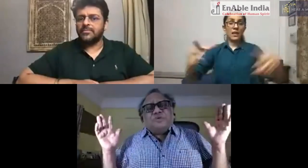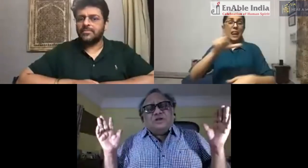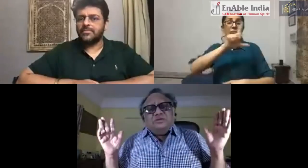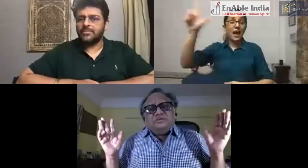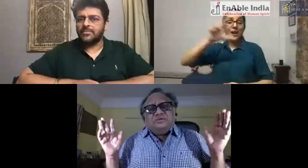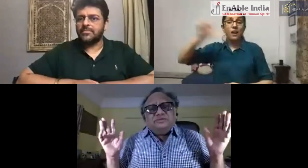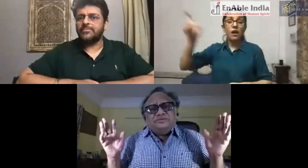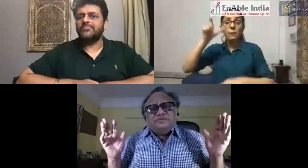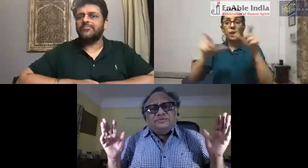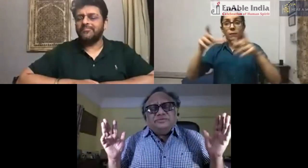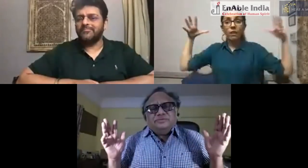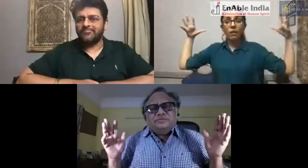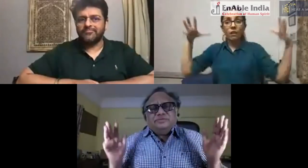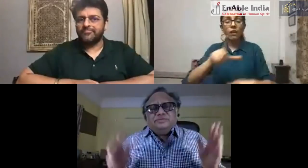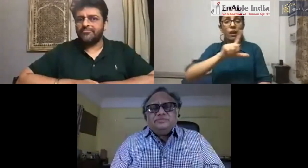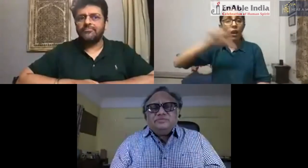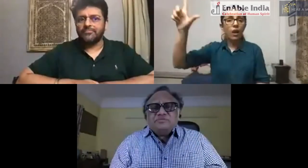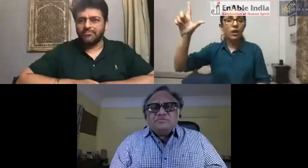people.